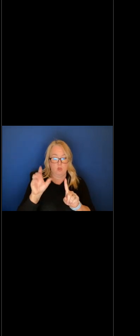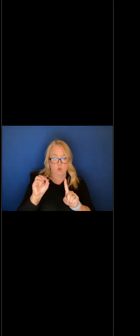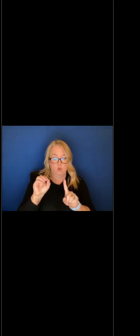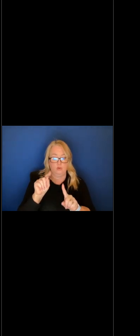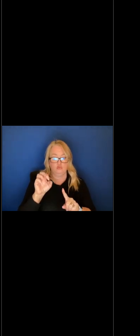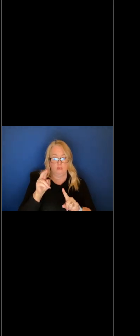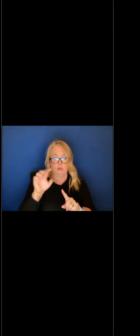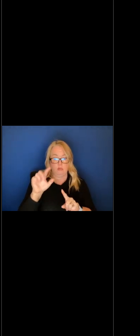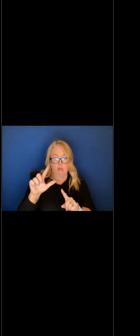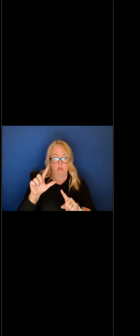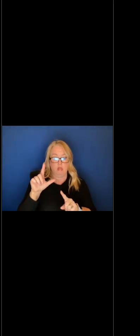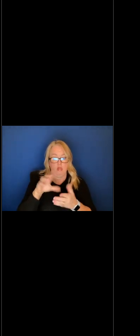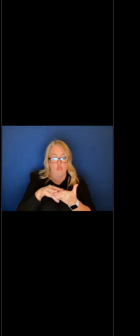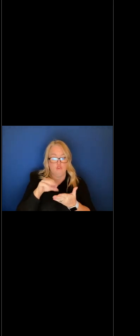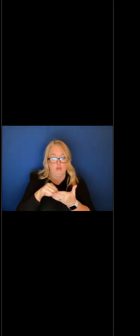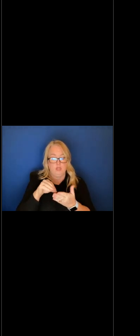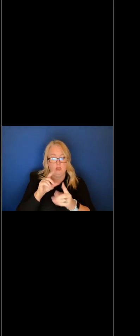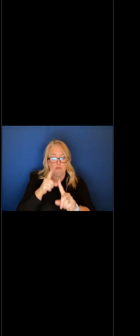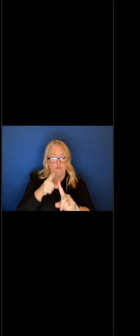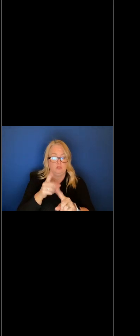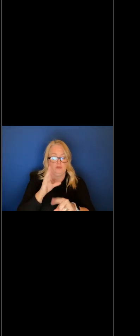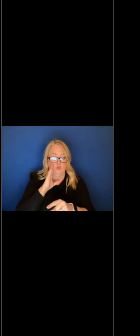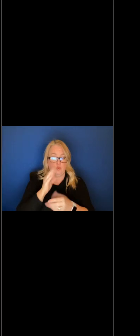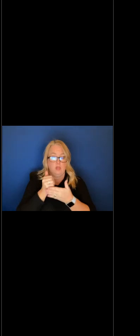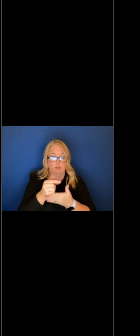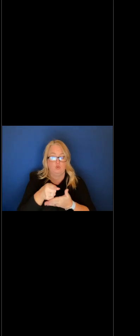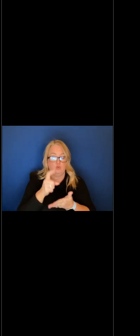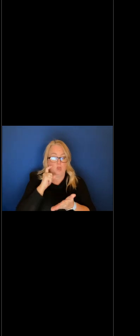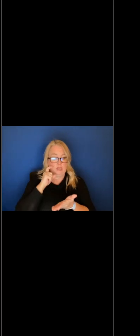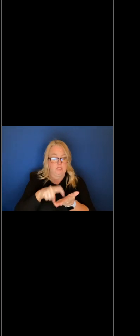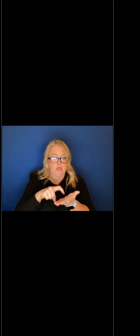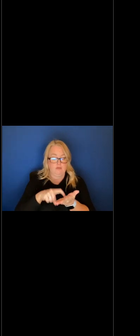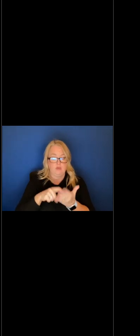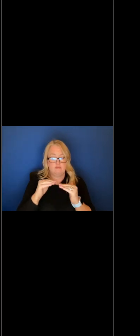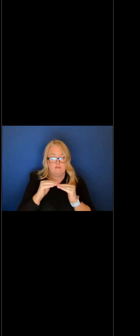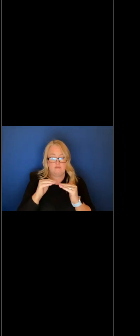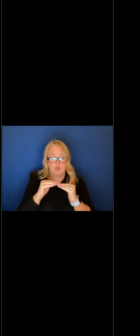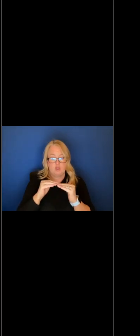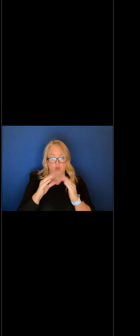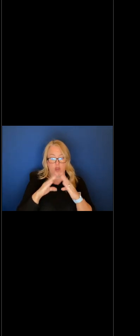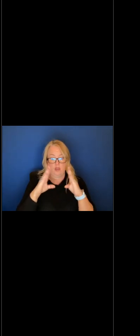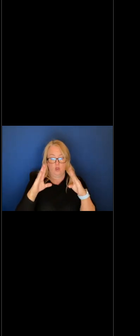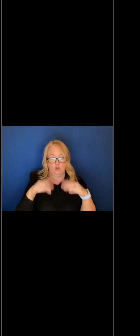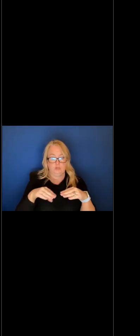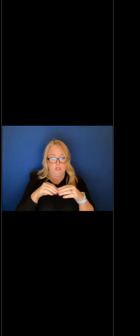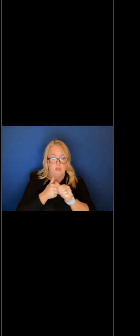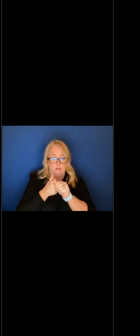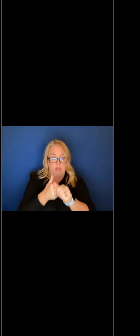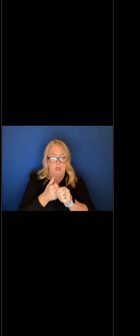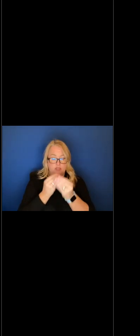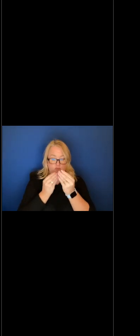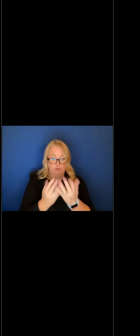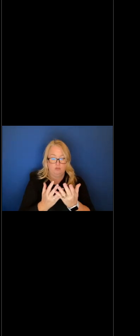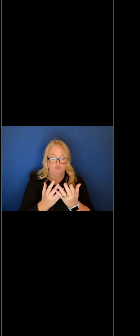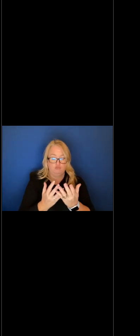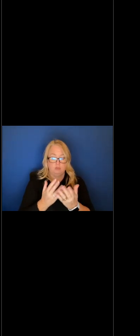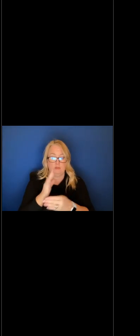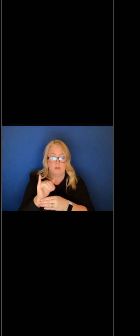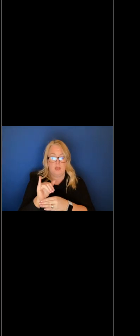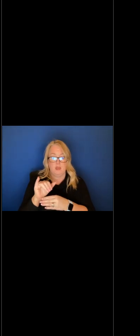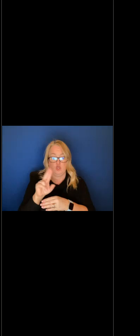TLO, will help you identify Fair Housing Act compliance information provided by the